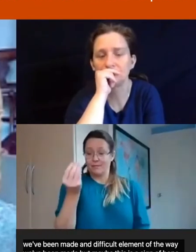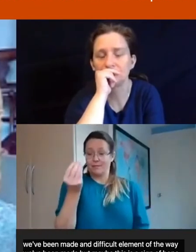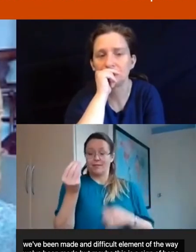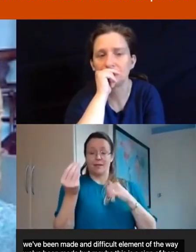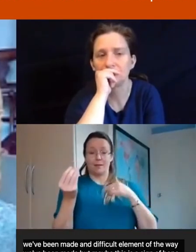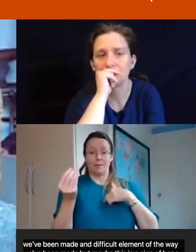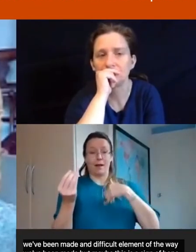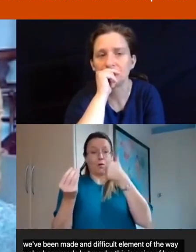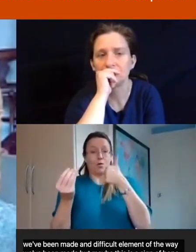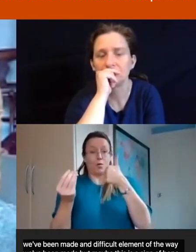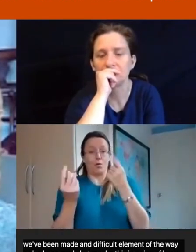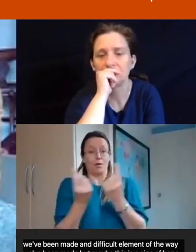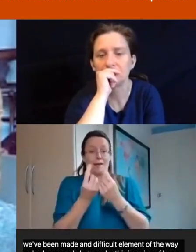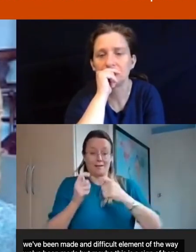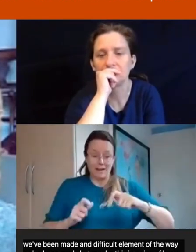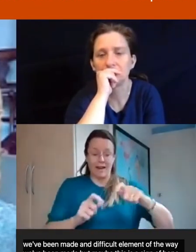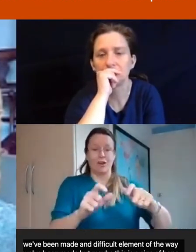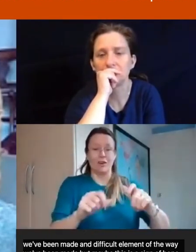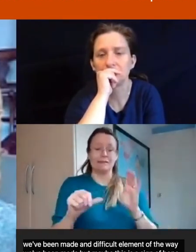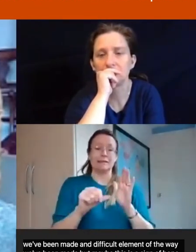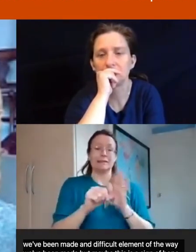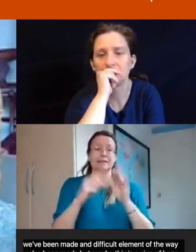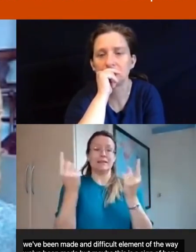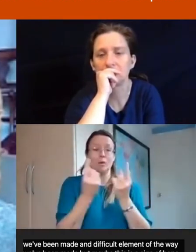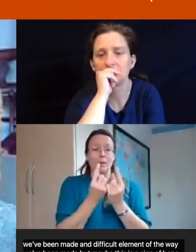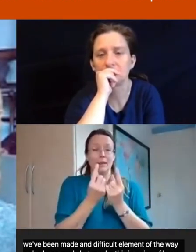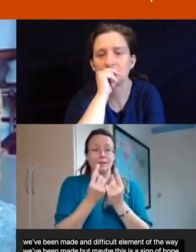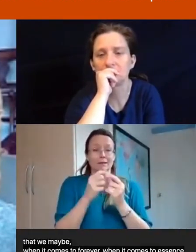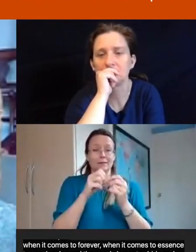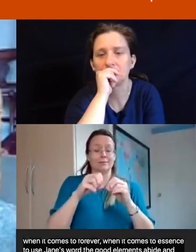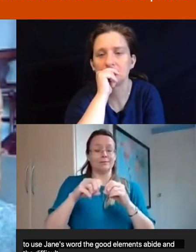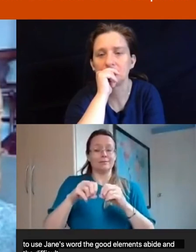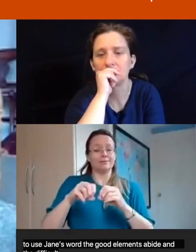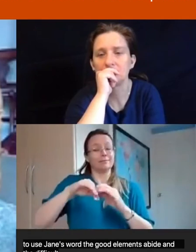abide and the difficult elements don't.